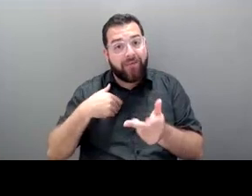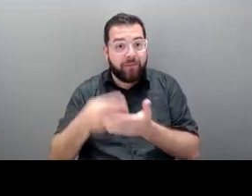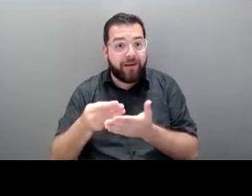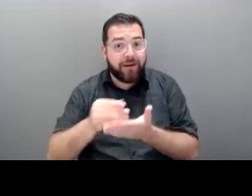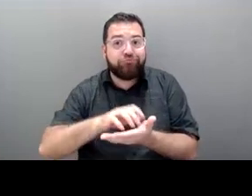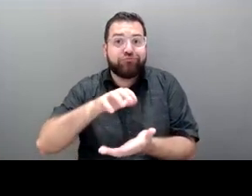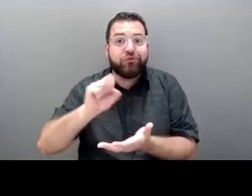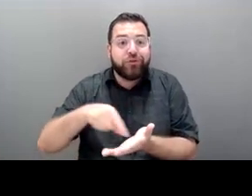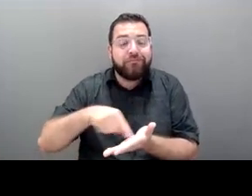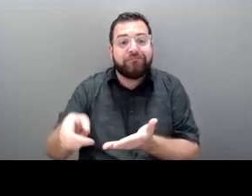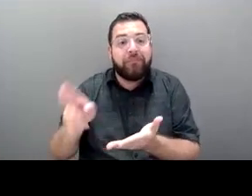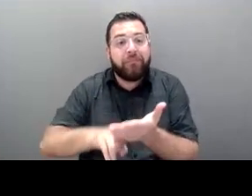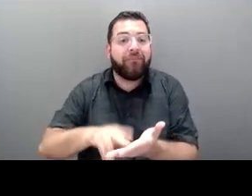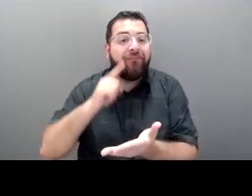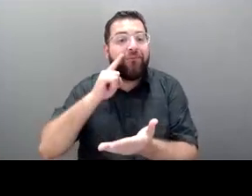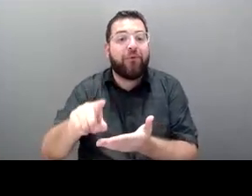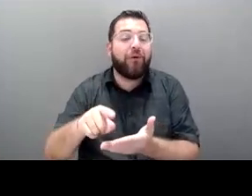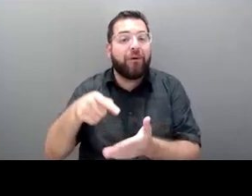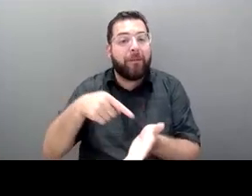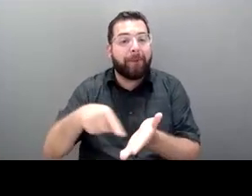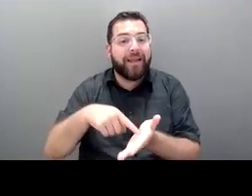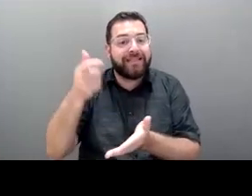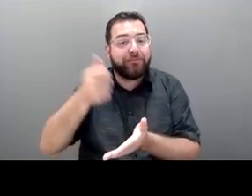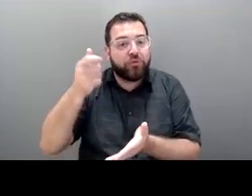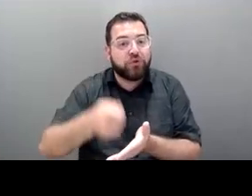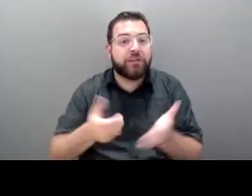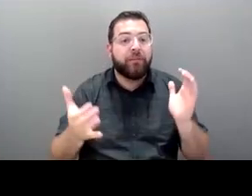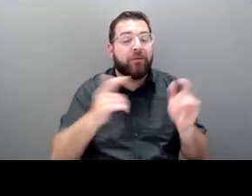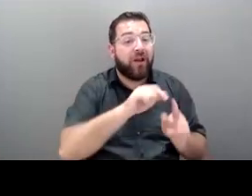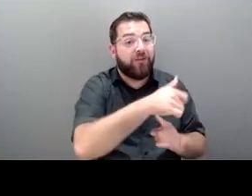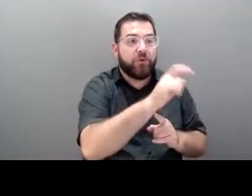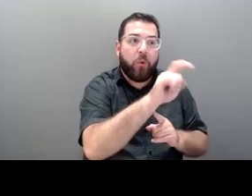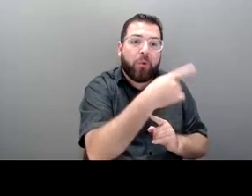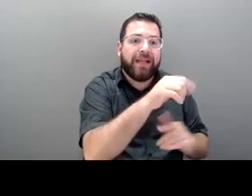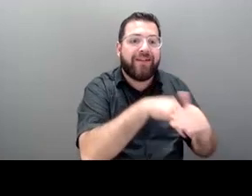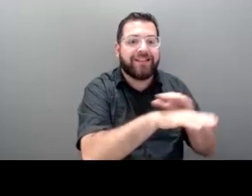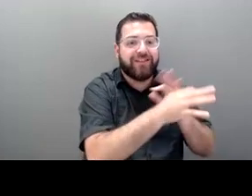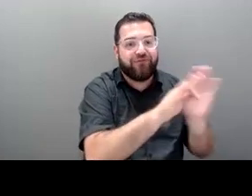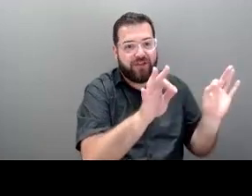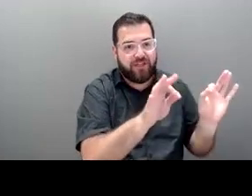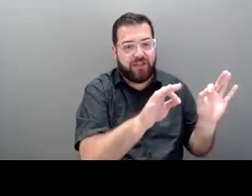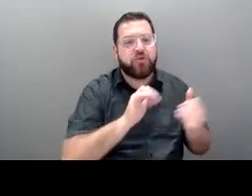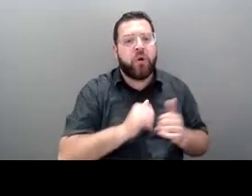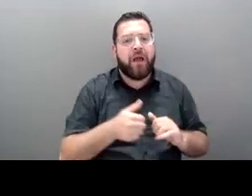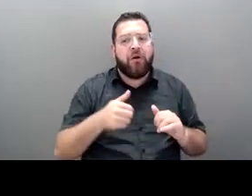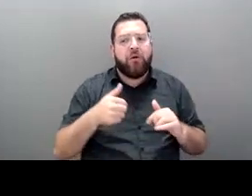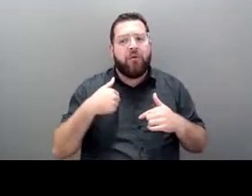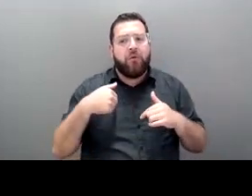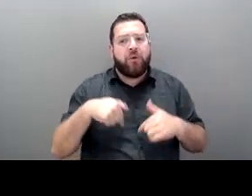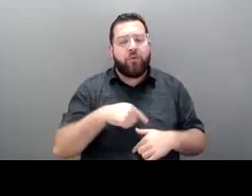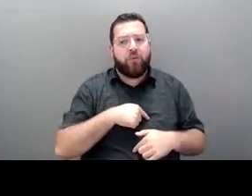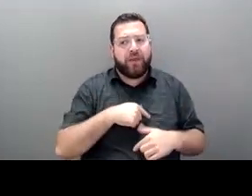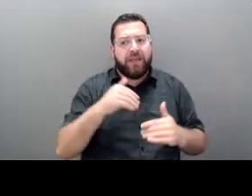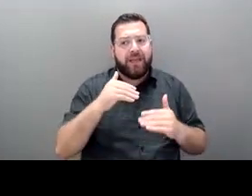where is our ethical obligation to sort of help our students in higher ed navigate